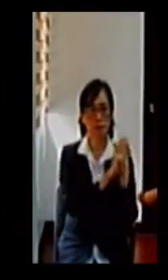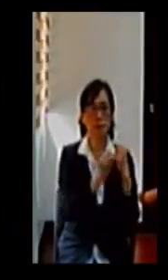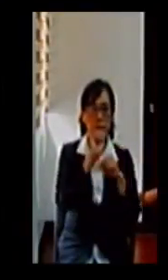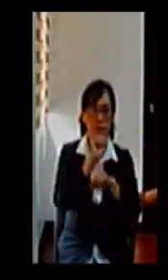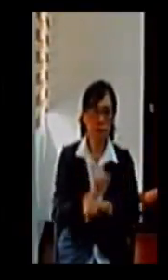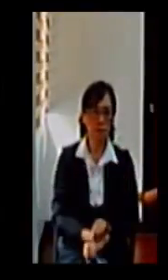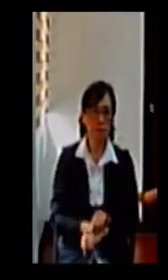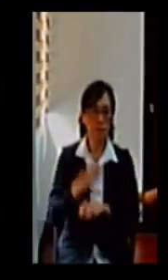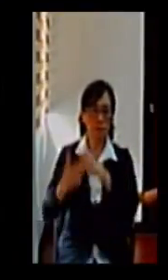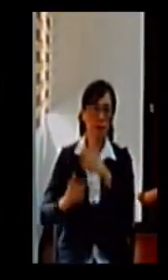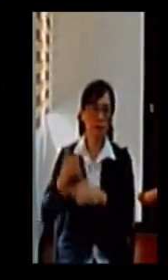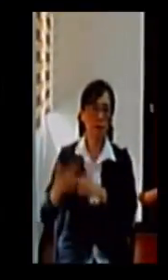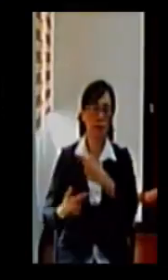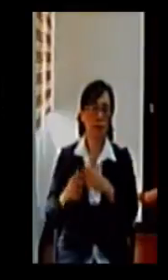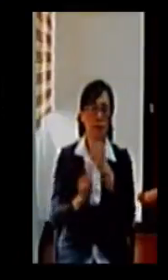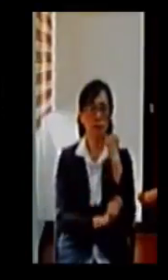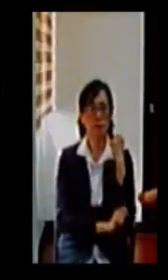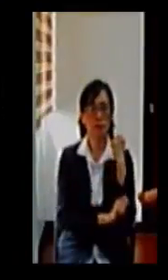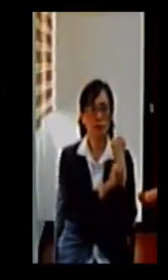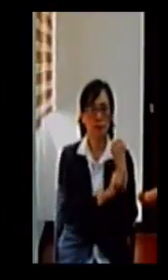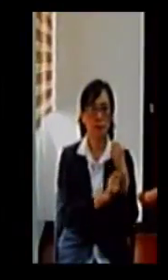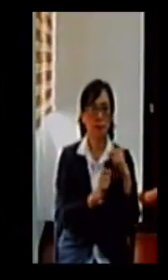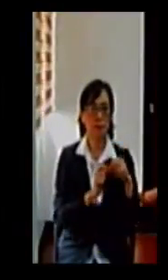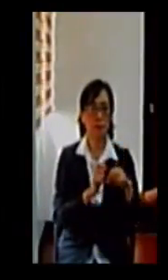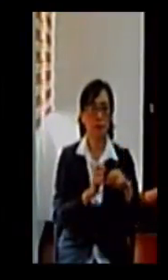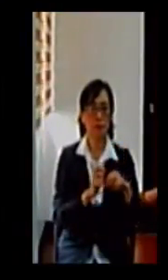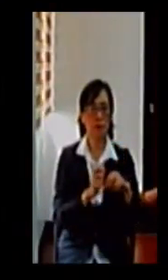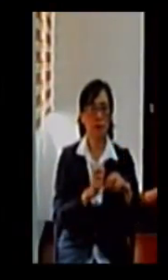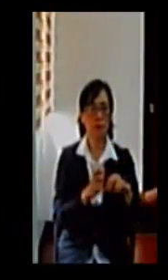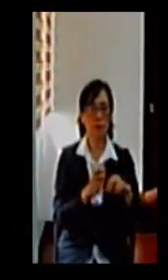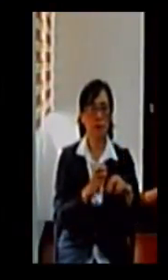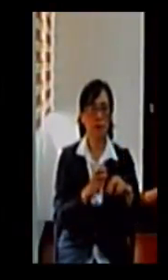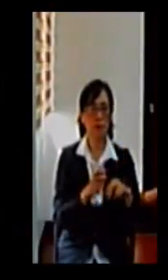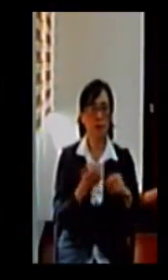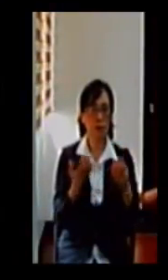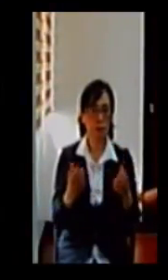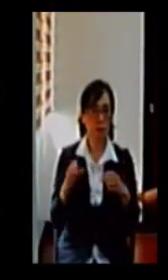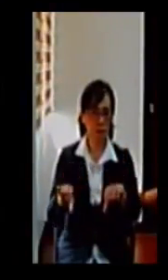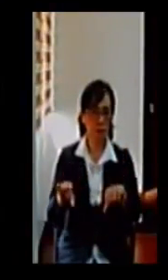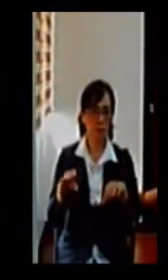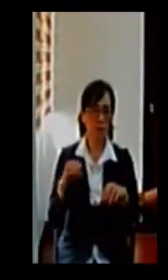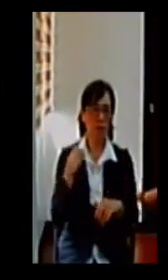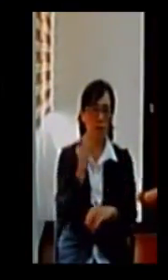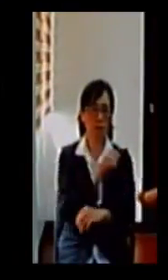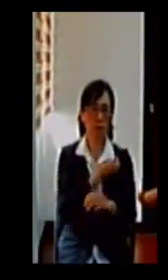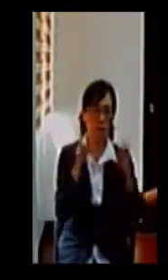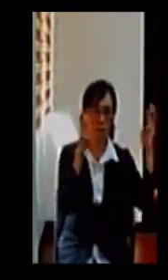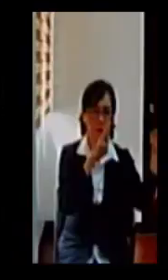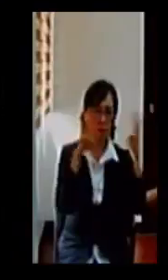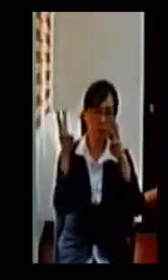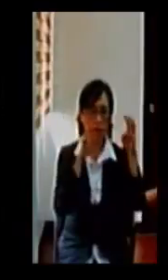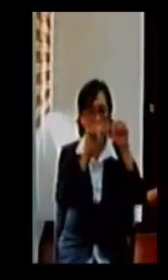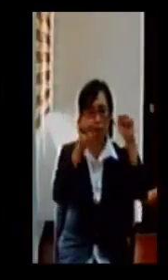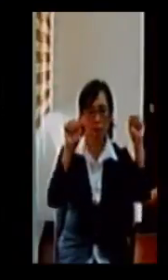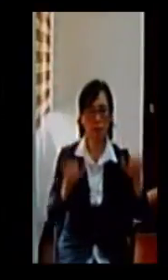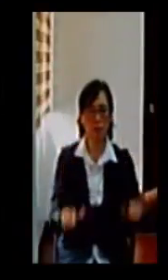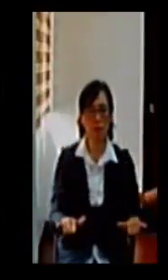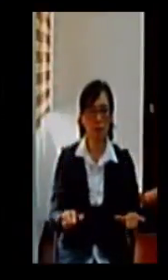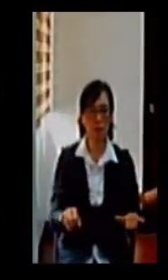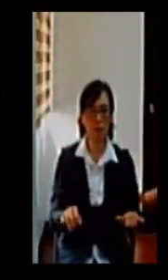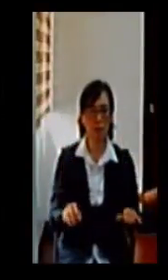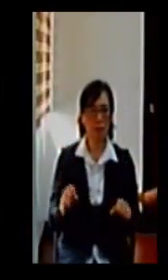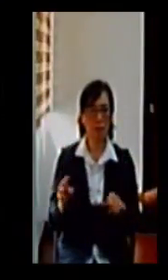in temperature, you know, has cost, you know, our weather systems gone haywire, if you like. So we